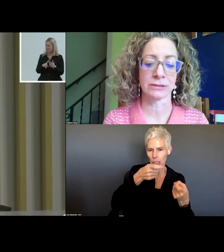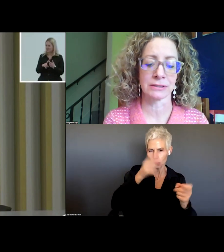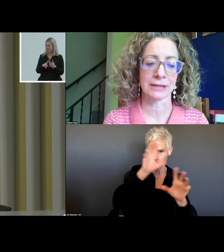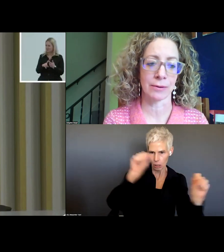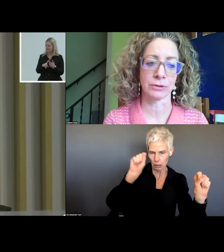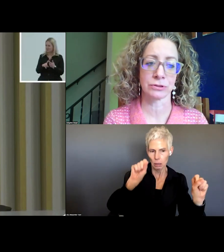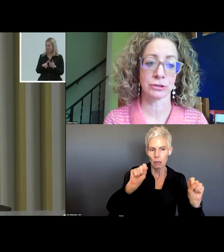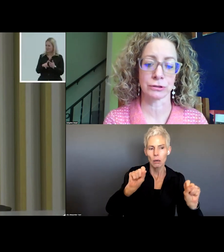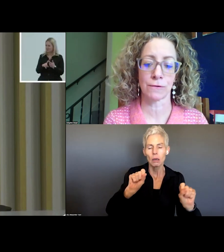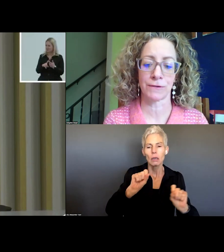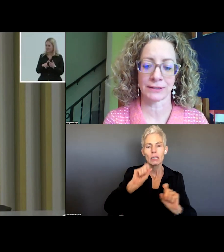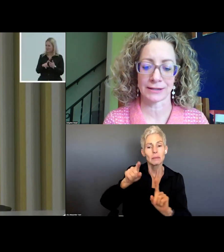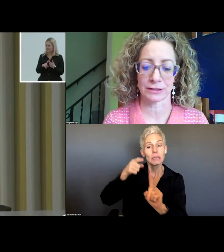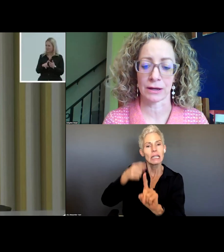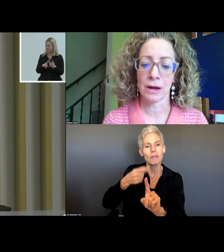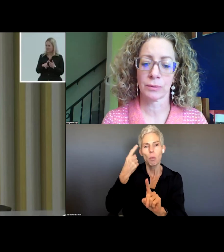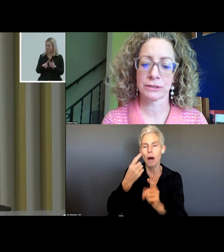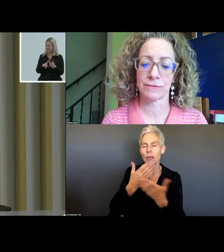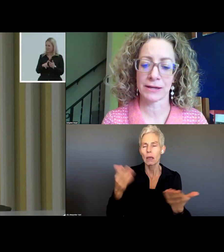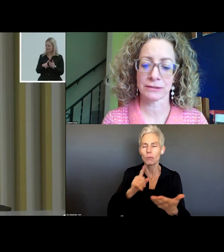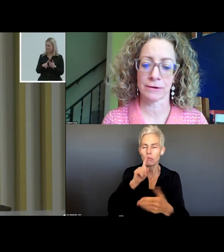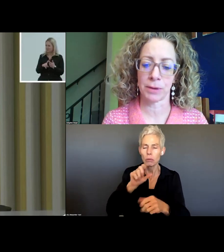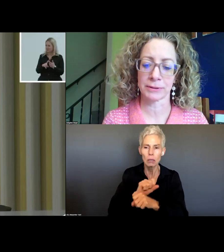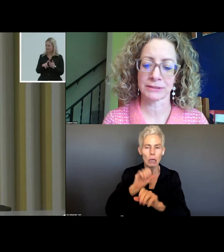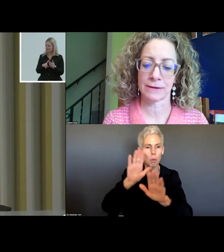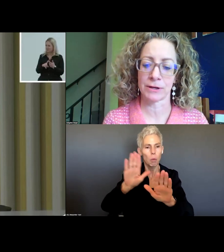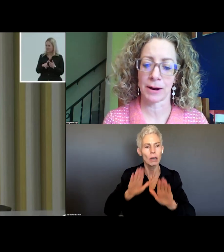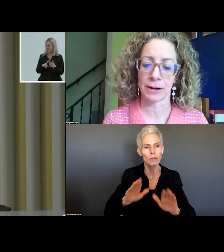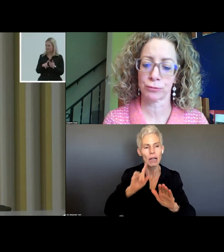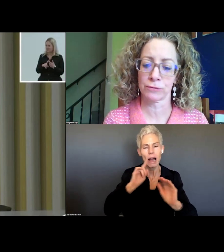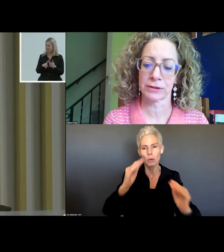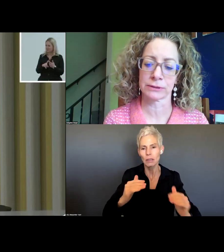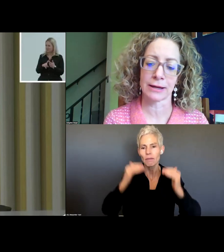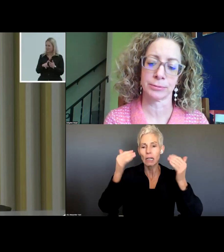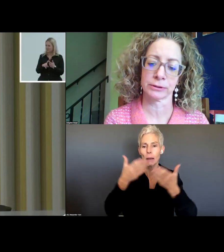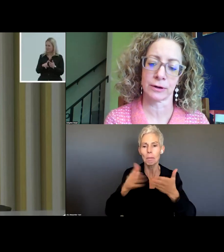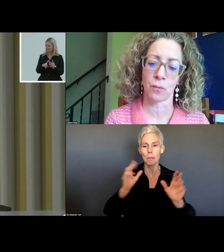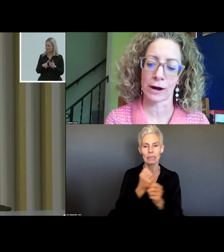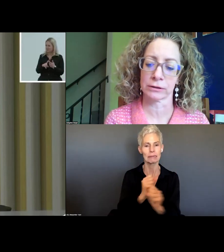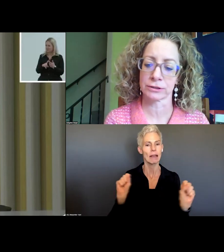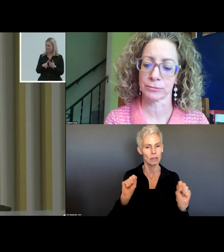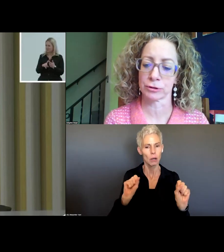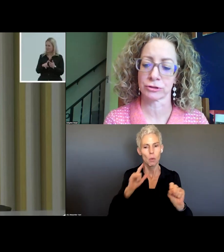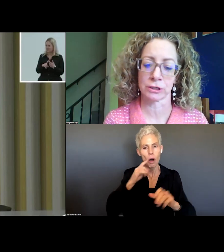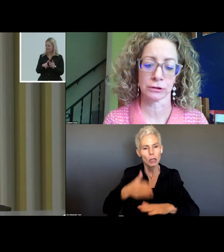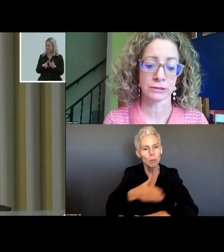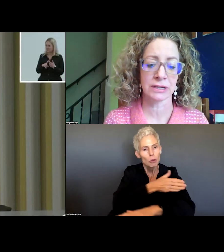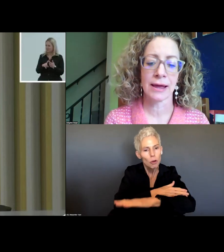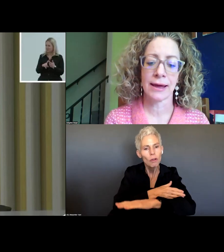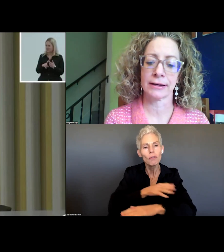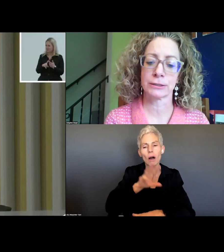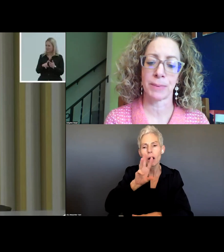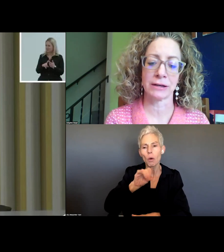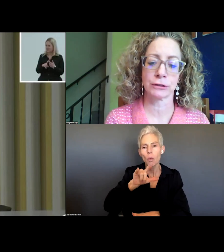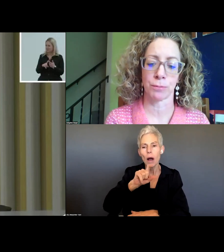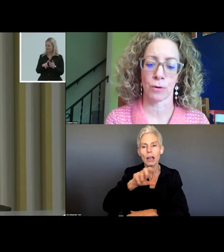the pieces that was just so fantastic was the advance of public safety by improving the reliability of wireless emergency alerts